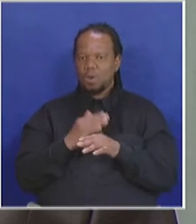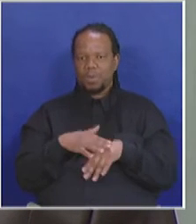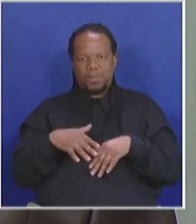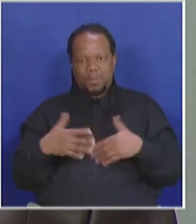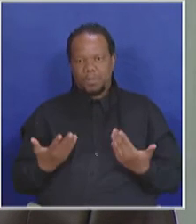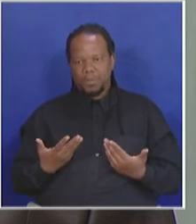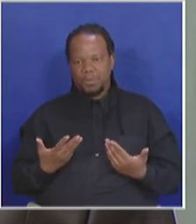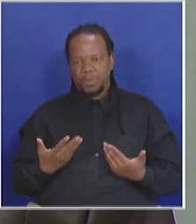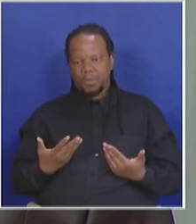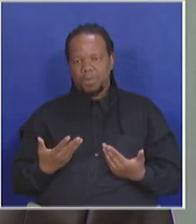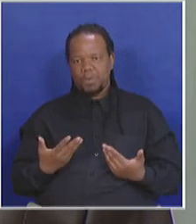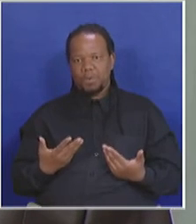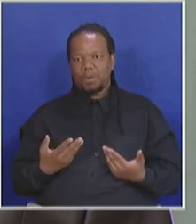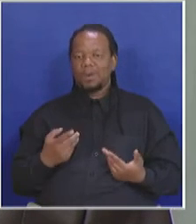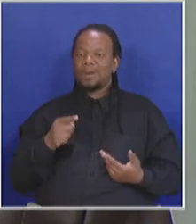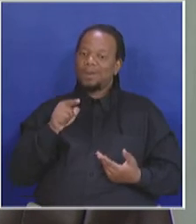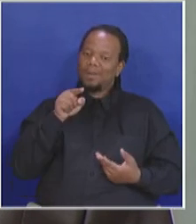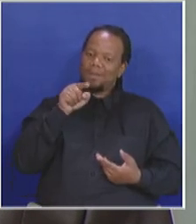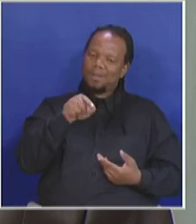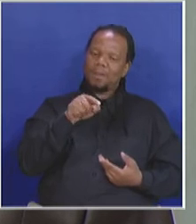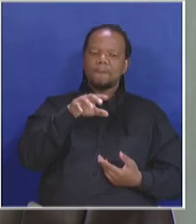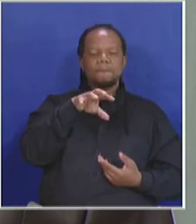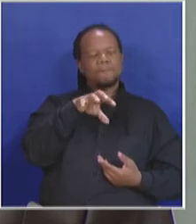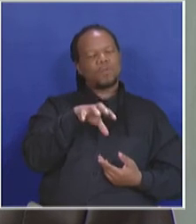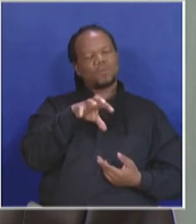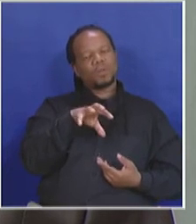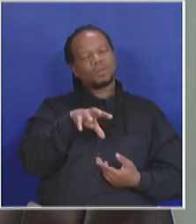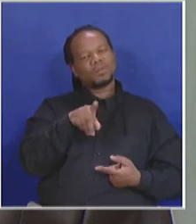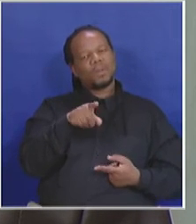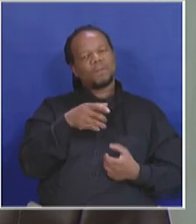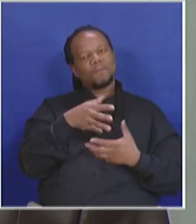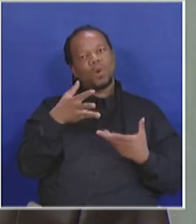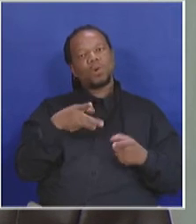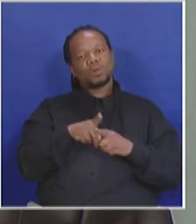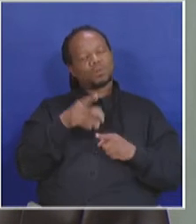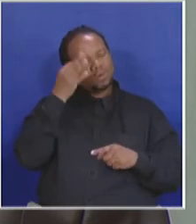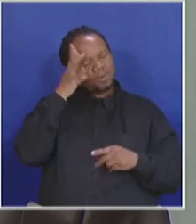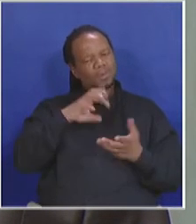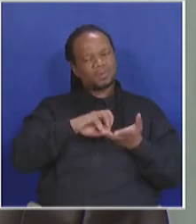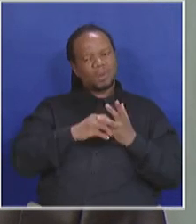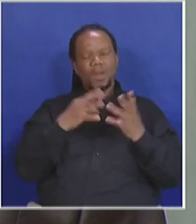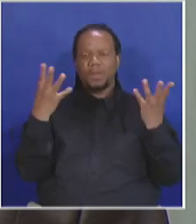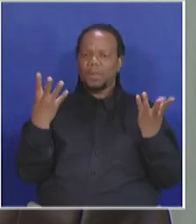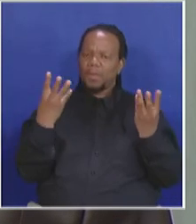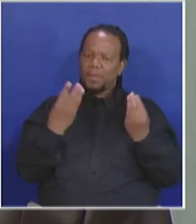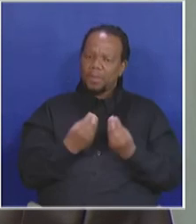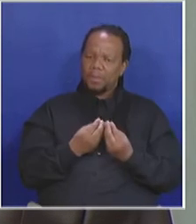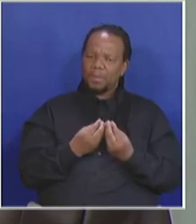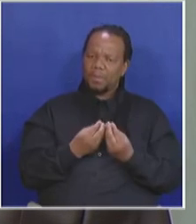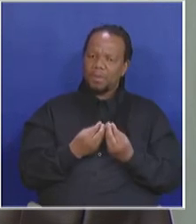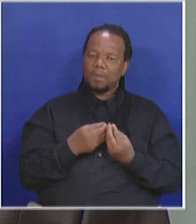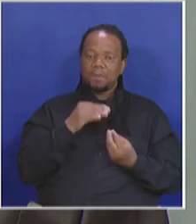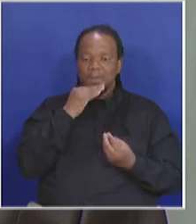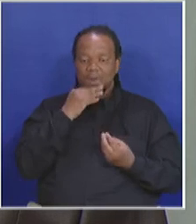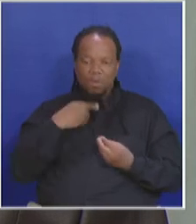continue to characterize our province despite government efforts to reduce these challenges. We must work together to address these